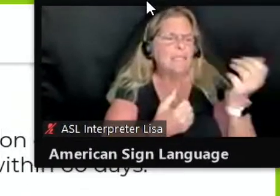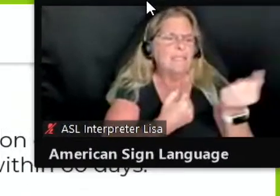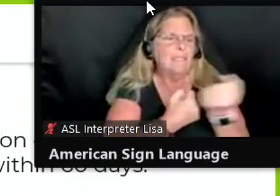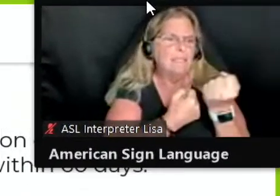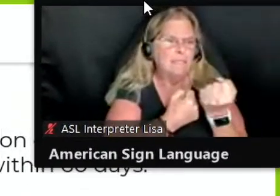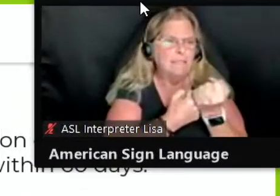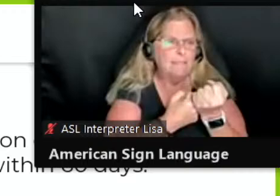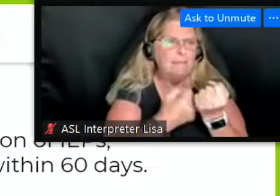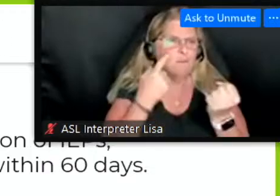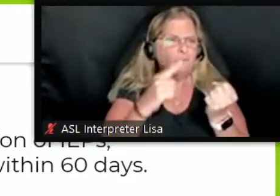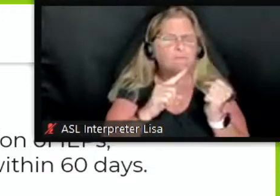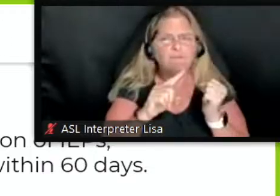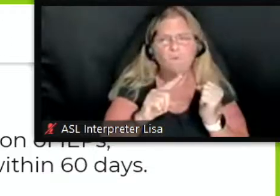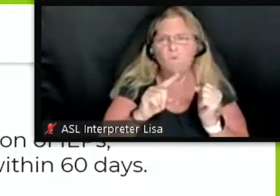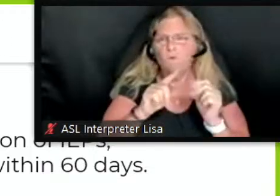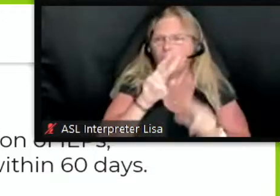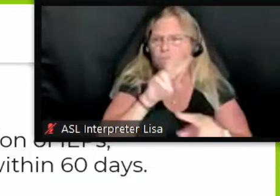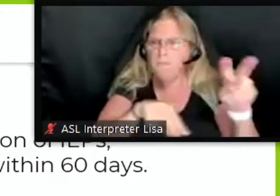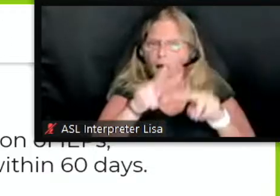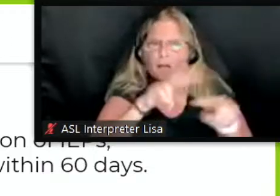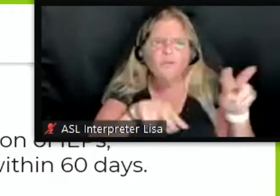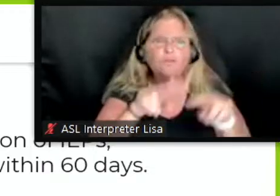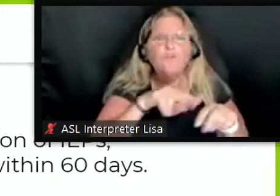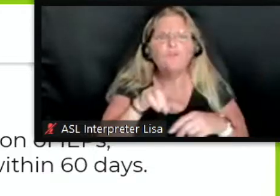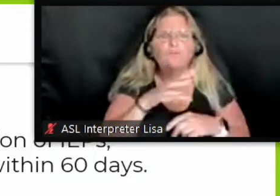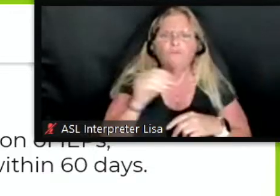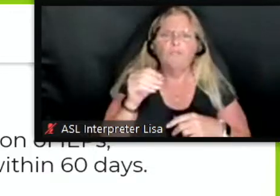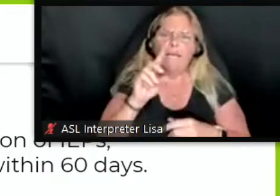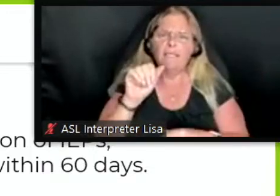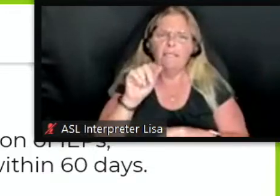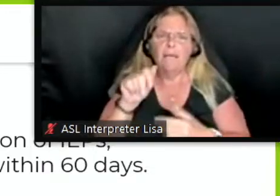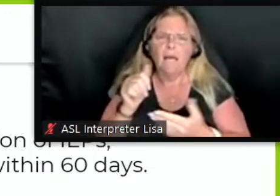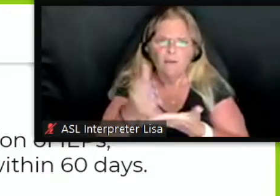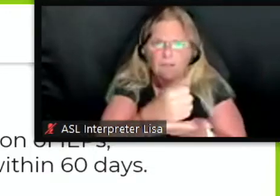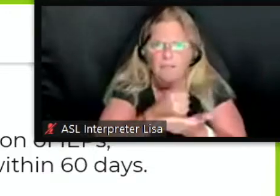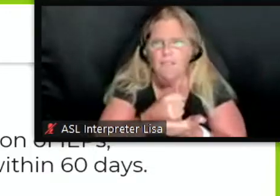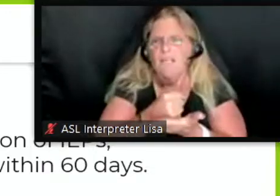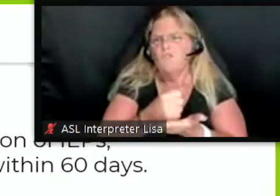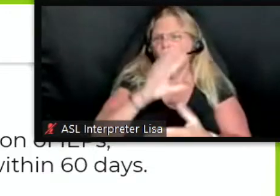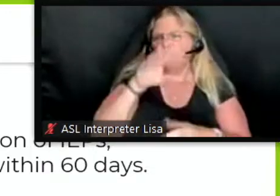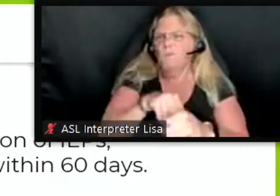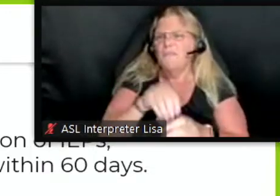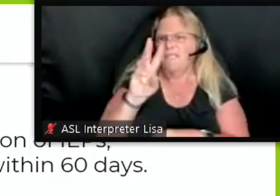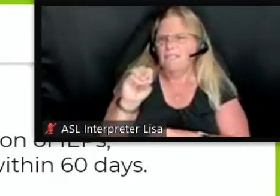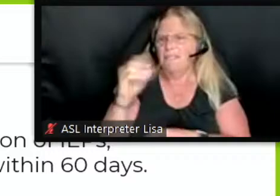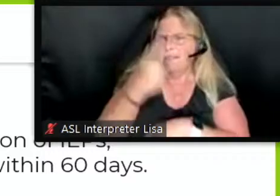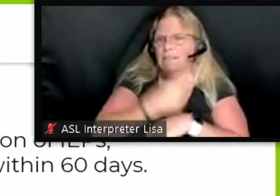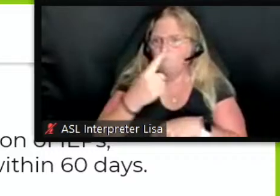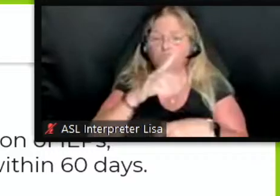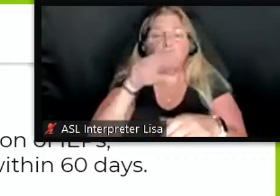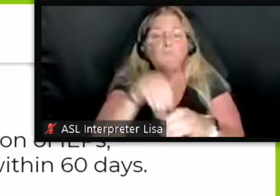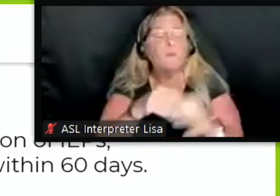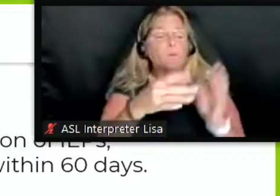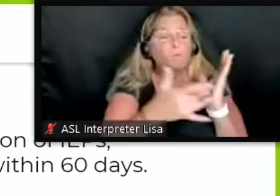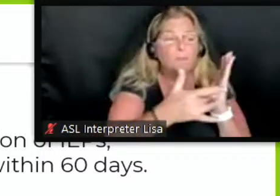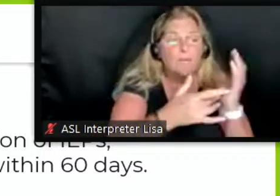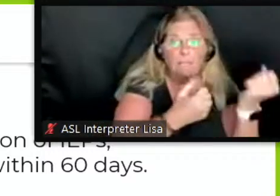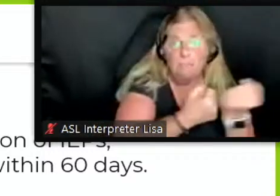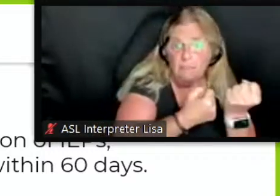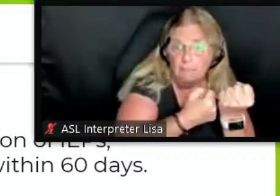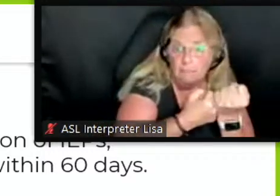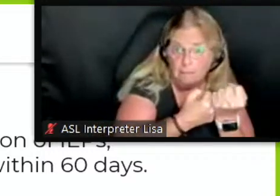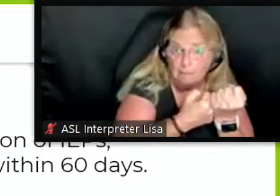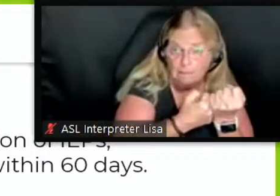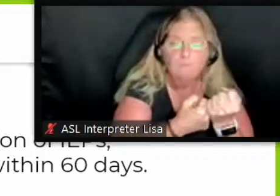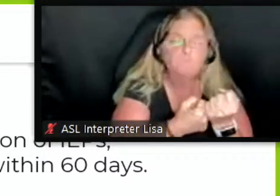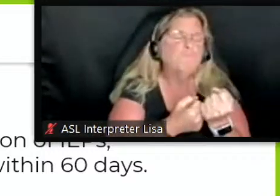and monitoring, and to develop that plan within 60 days. The plan would cover technical assistance. So some of the things we